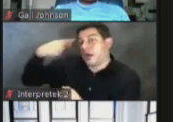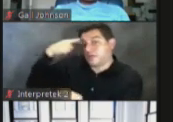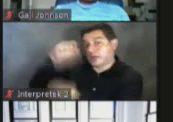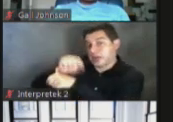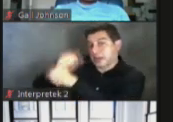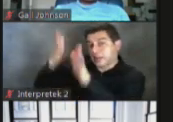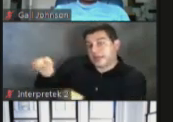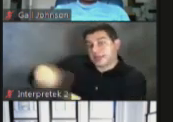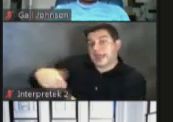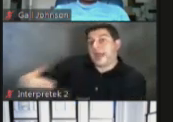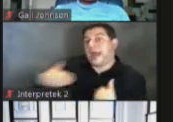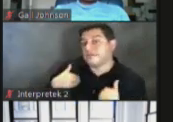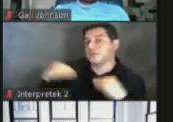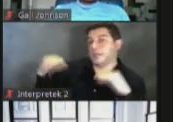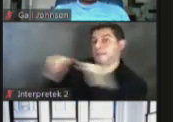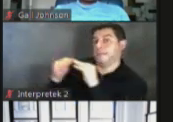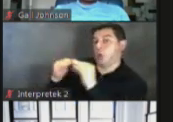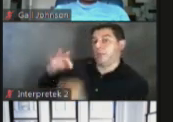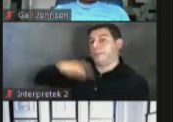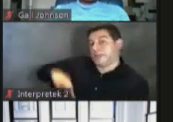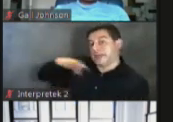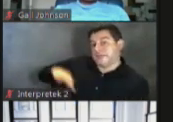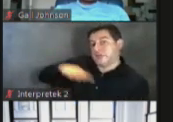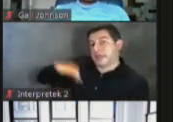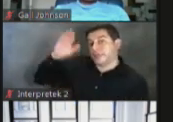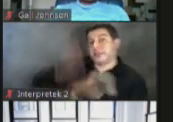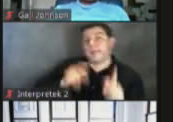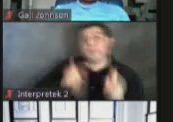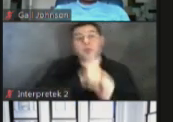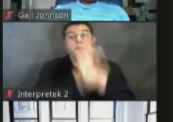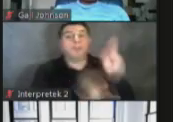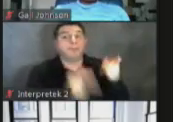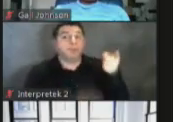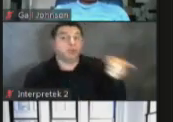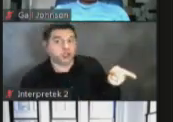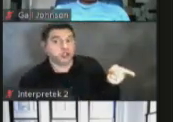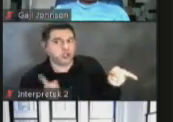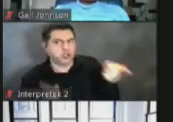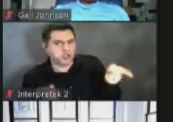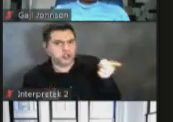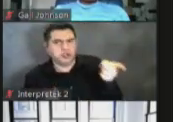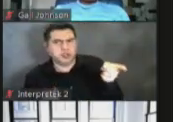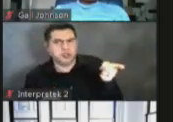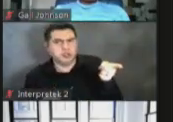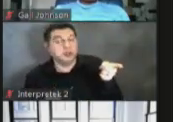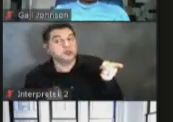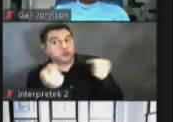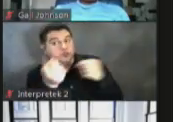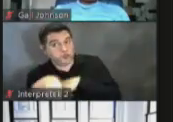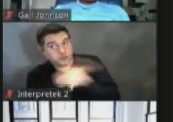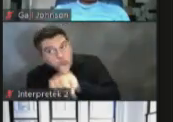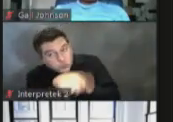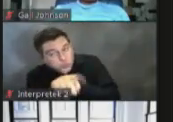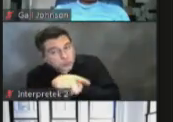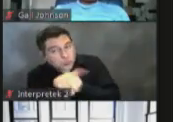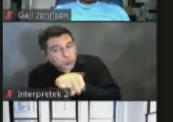here. And that assistance would come at taxpayer expense while UF keeps taking properties off the tax rolls. The timeline and